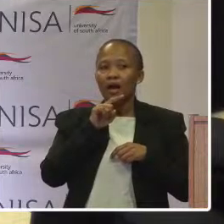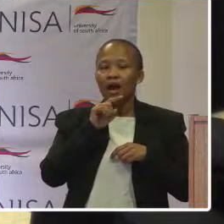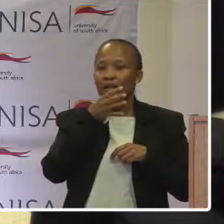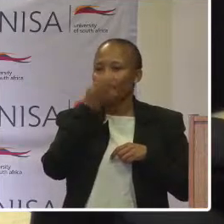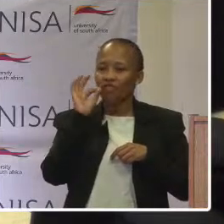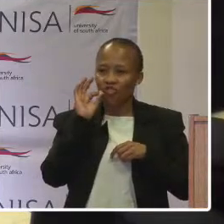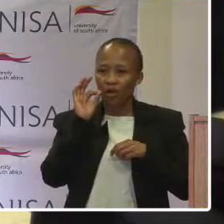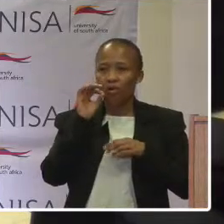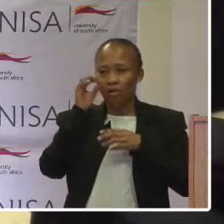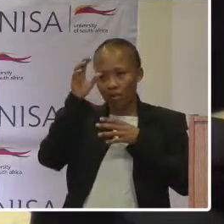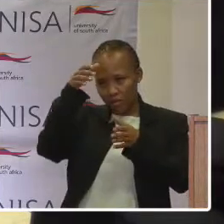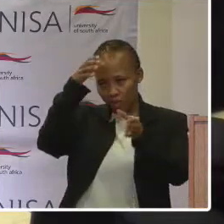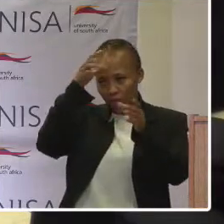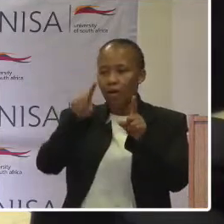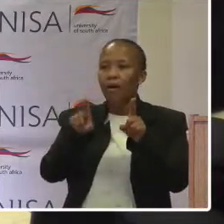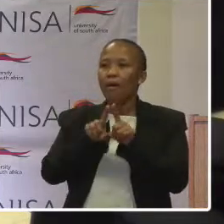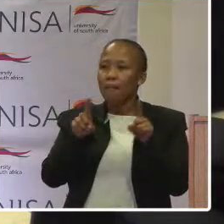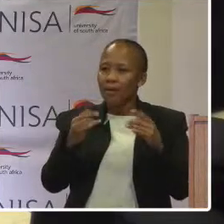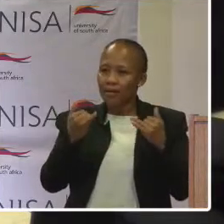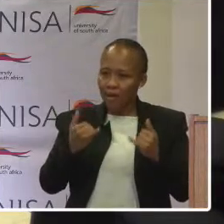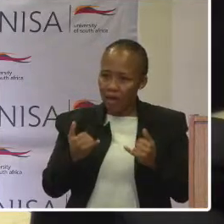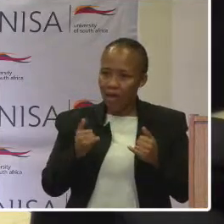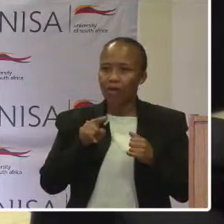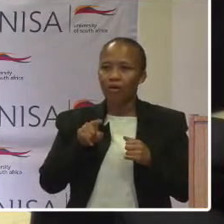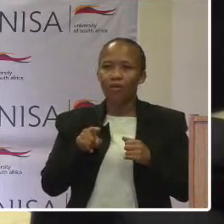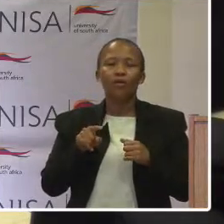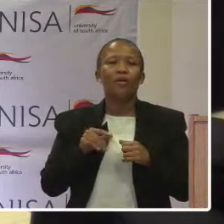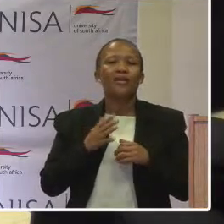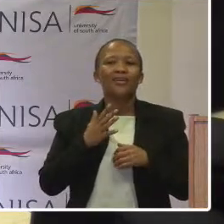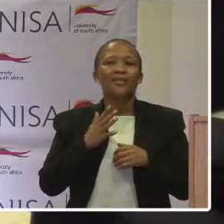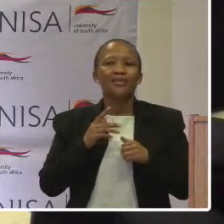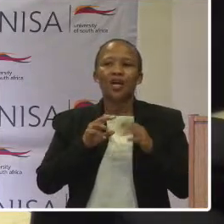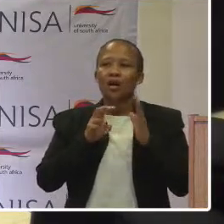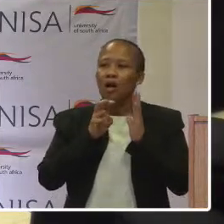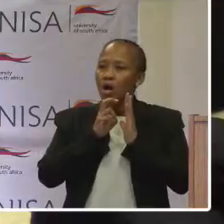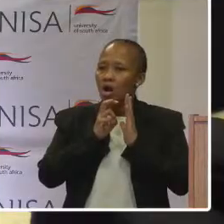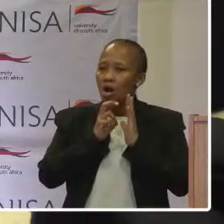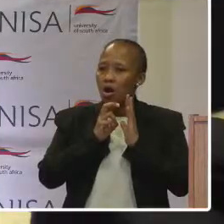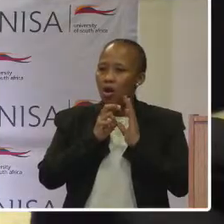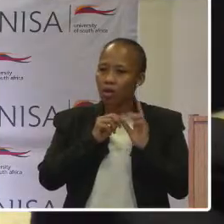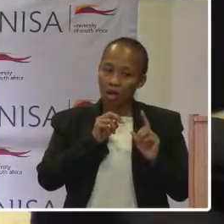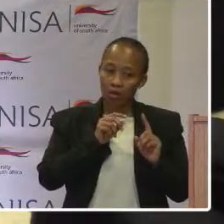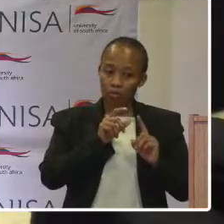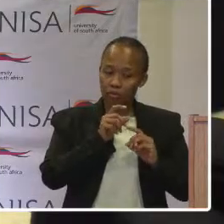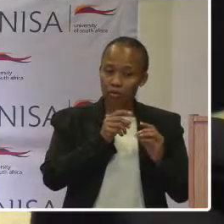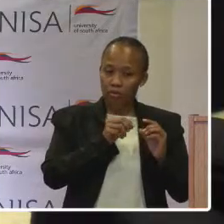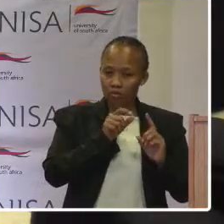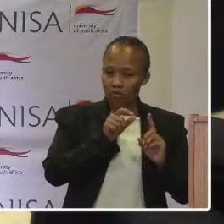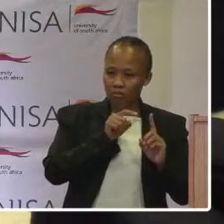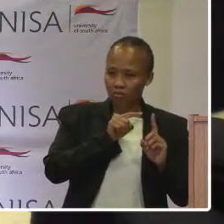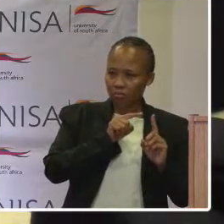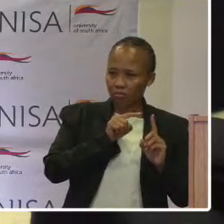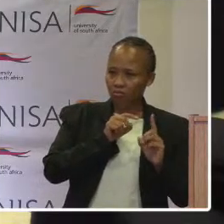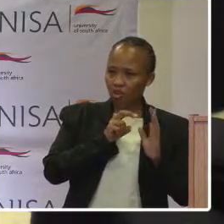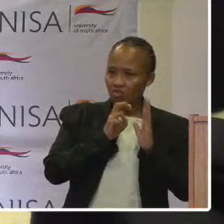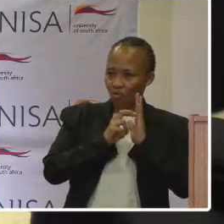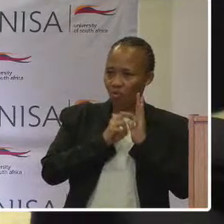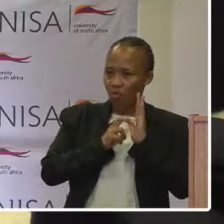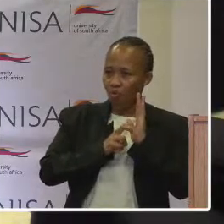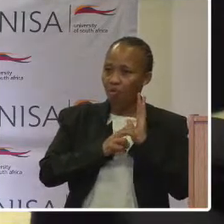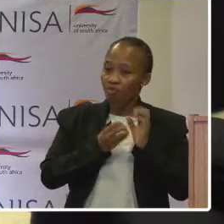an automation of a set of rules that we give it to do mundane tasks, but